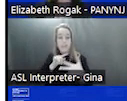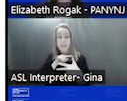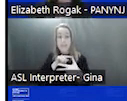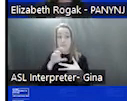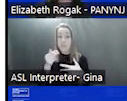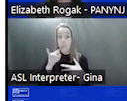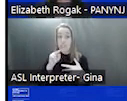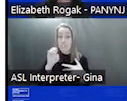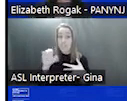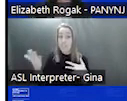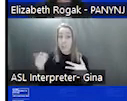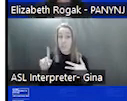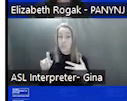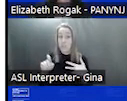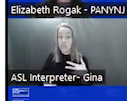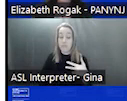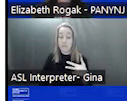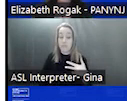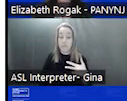us?